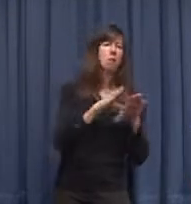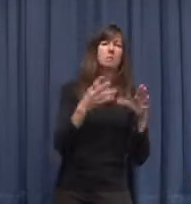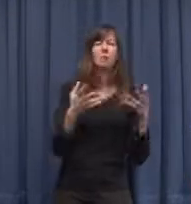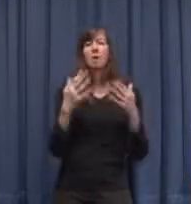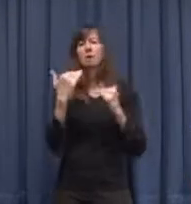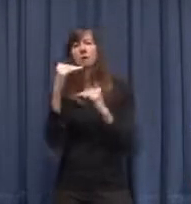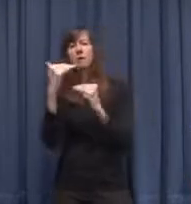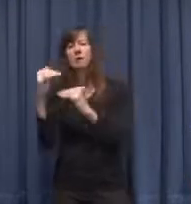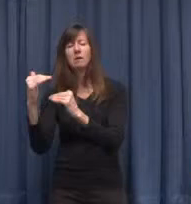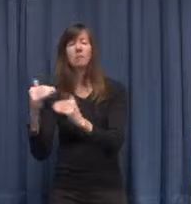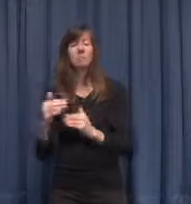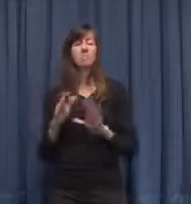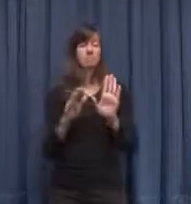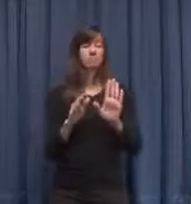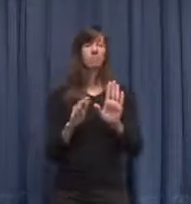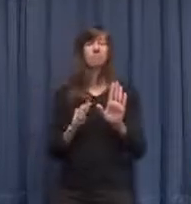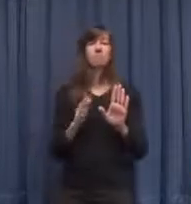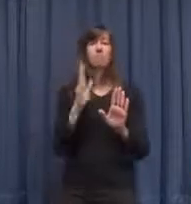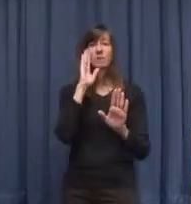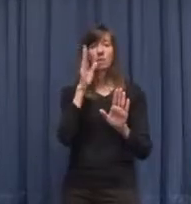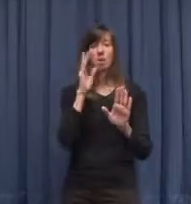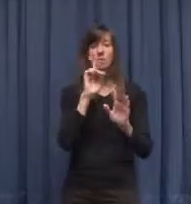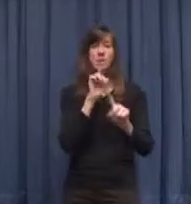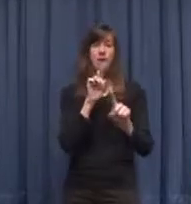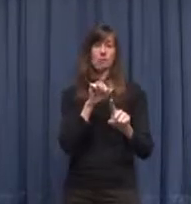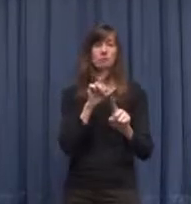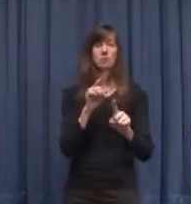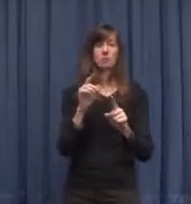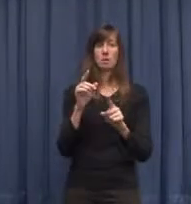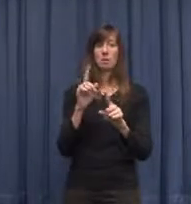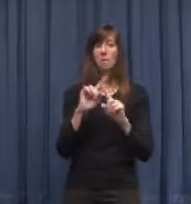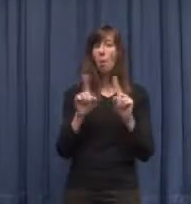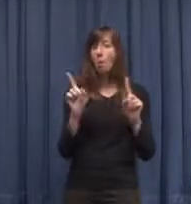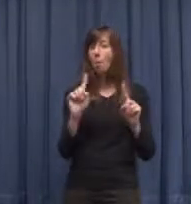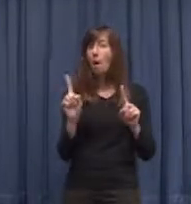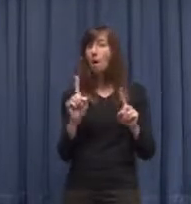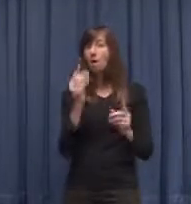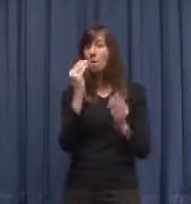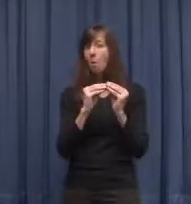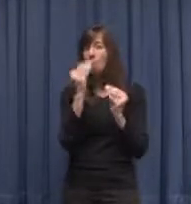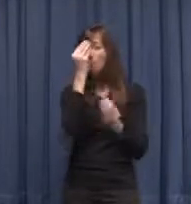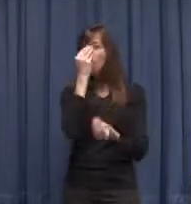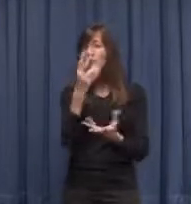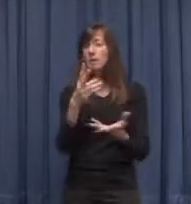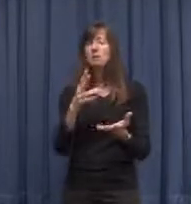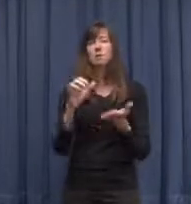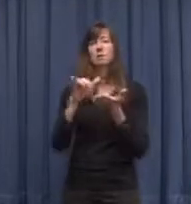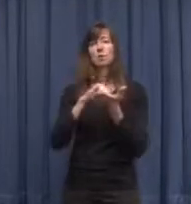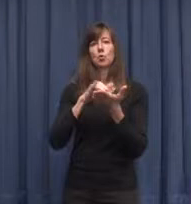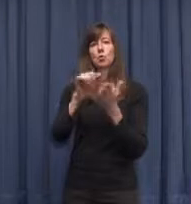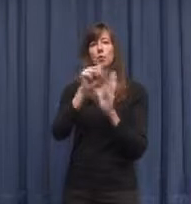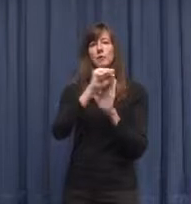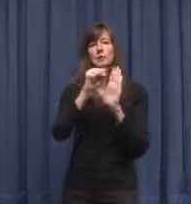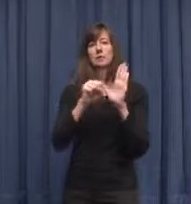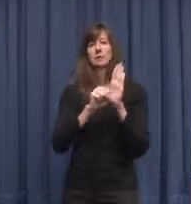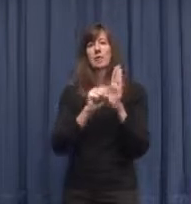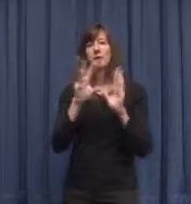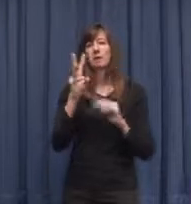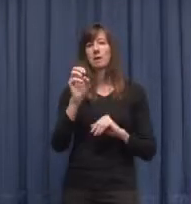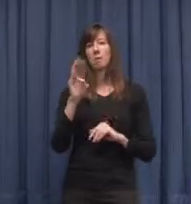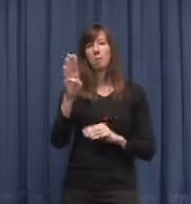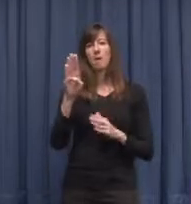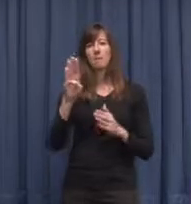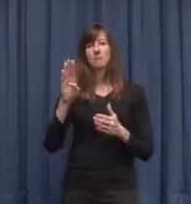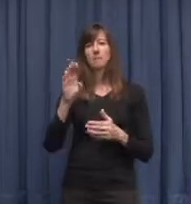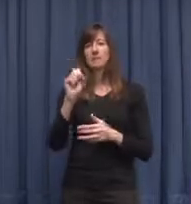all this is on the New York State website if you want to dive in yourself. But as we've been experiencing the second wave,